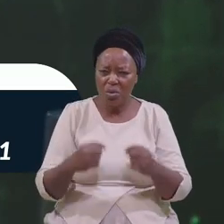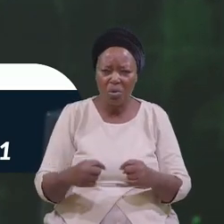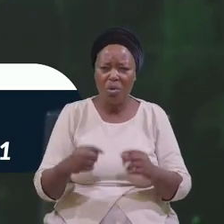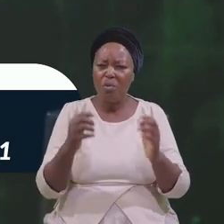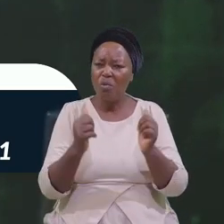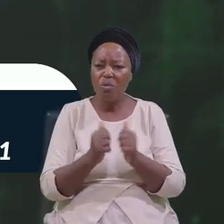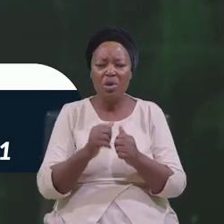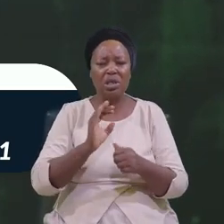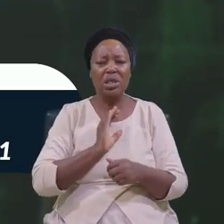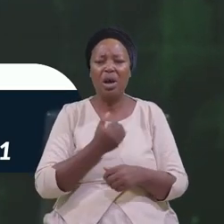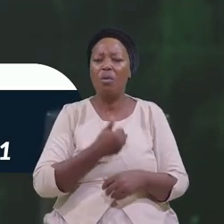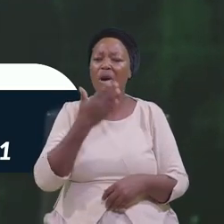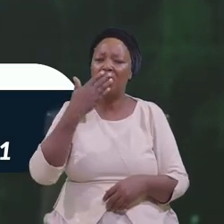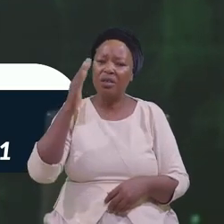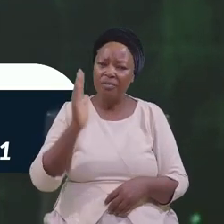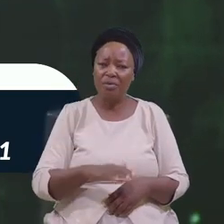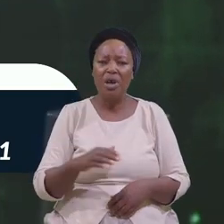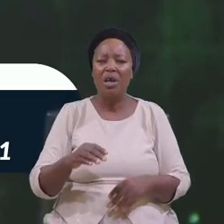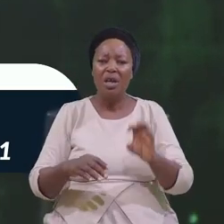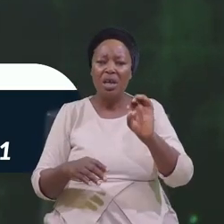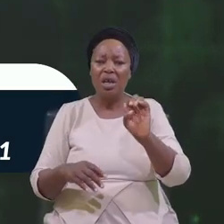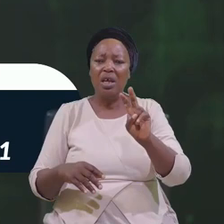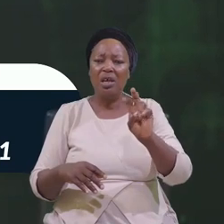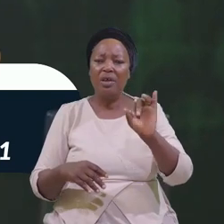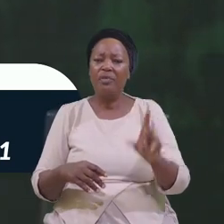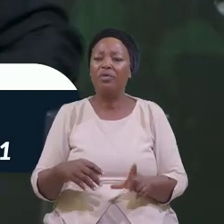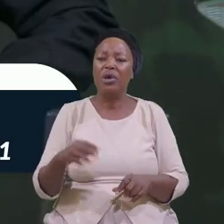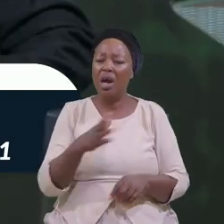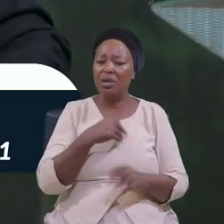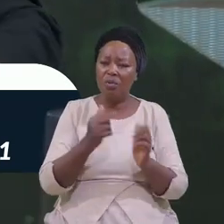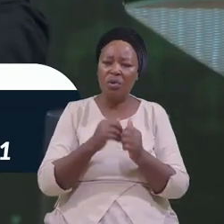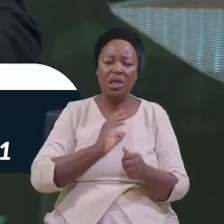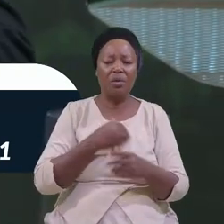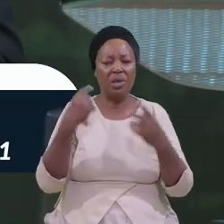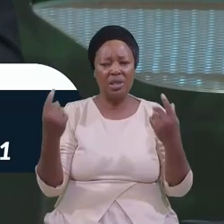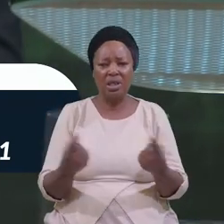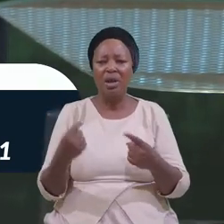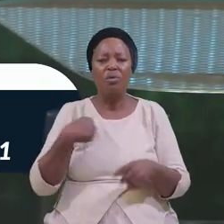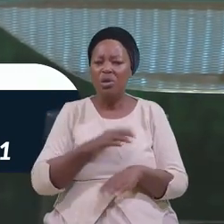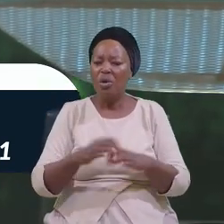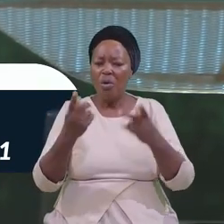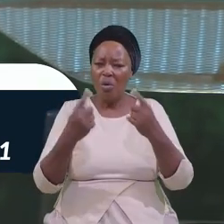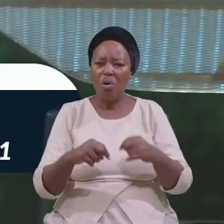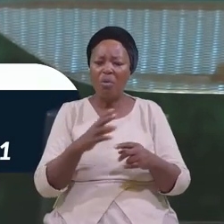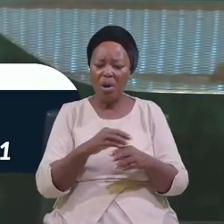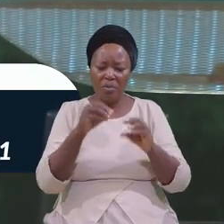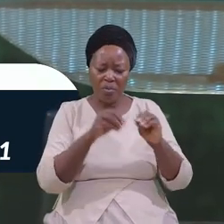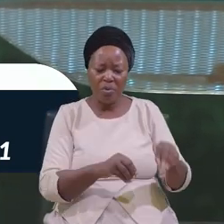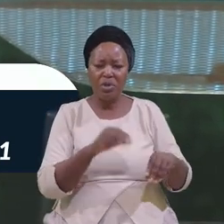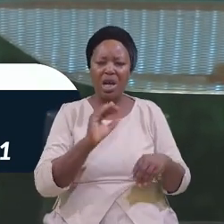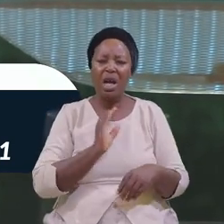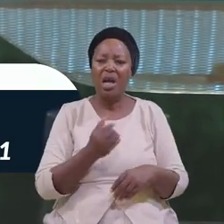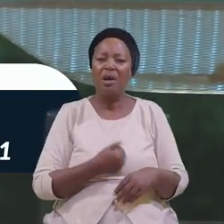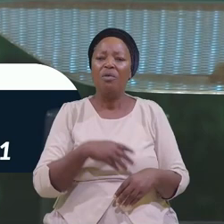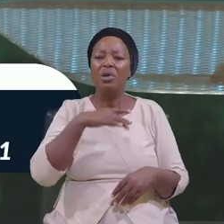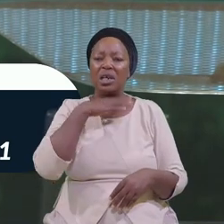with our evil, with our sin, with our transgression. We don't pocket our